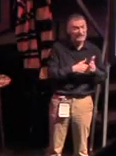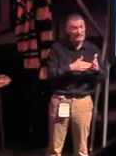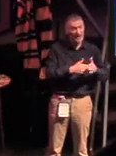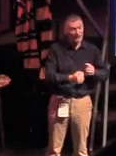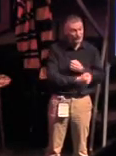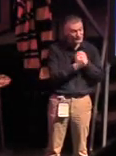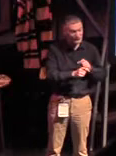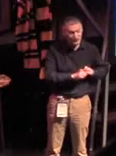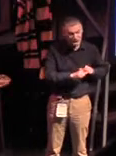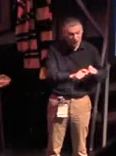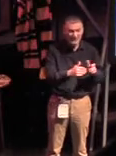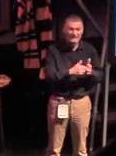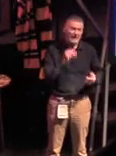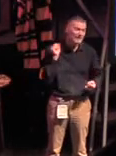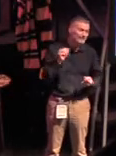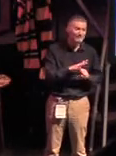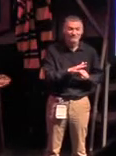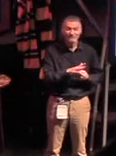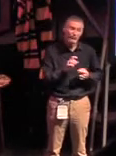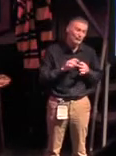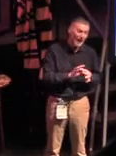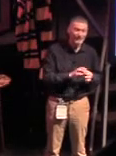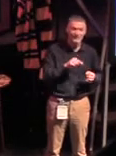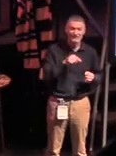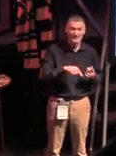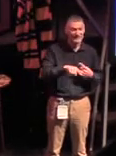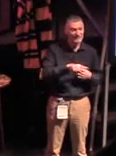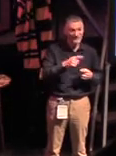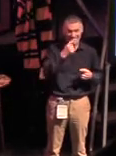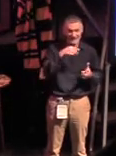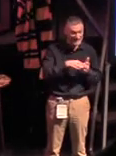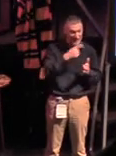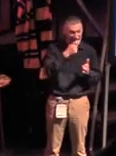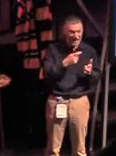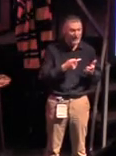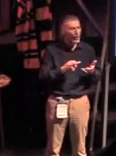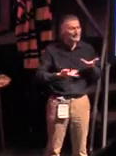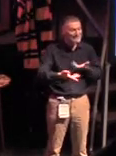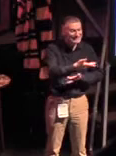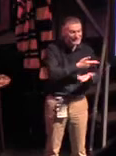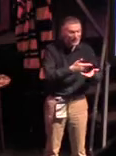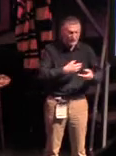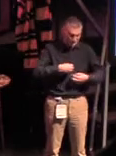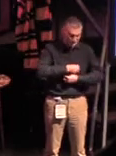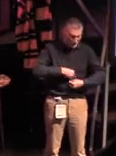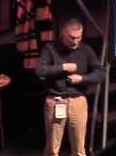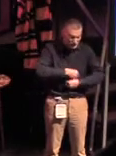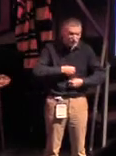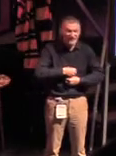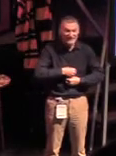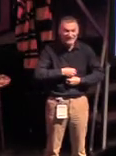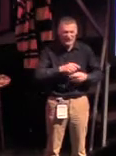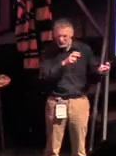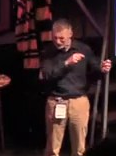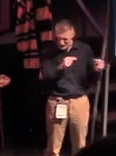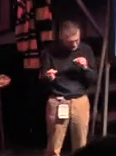are still relevant. We are still able to discuss, digest, disagree on the hottest topics